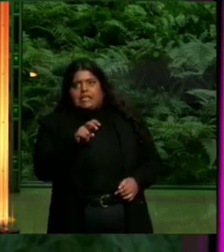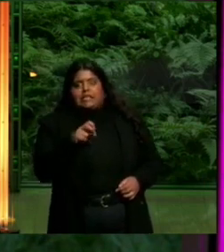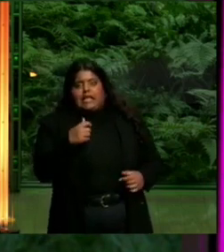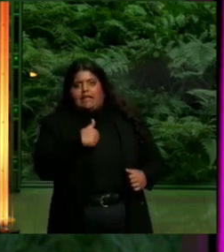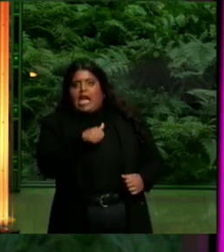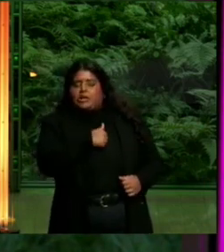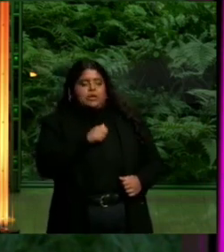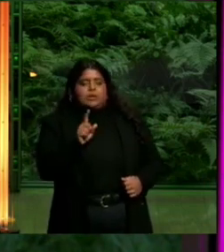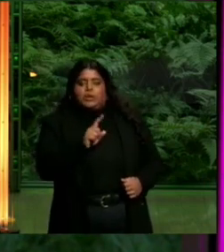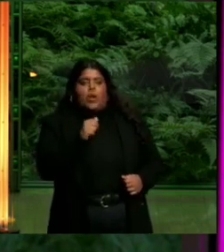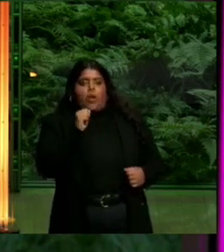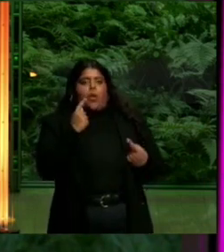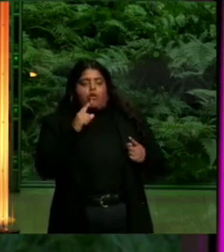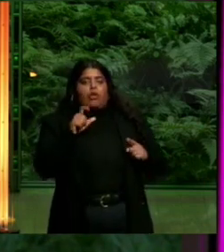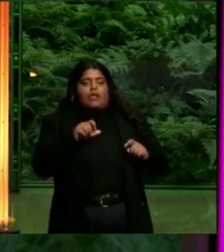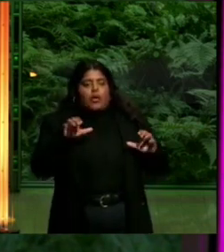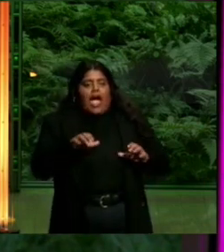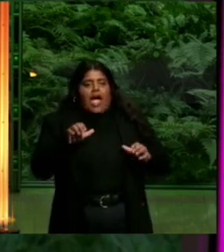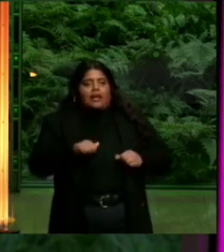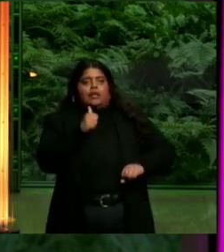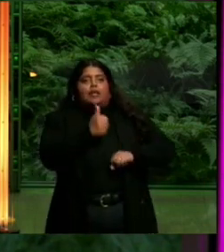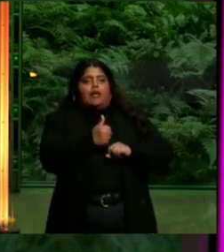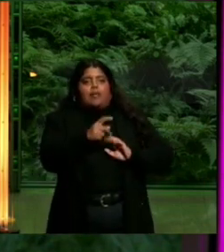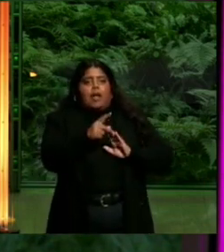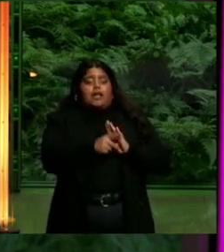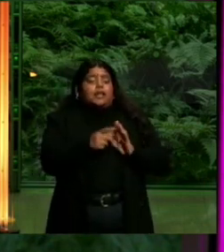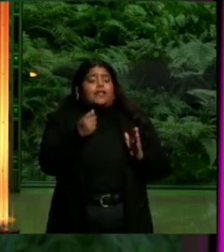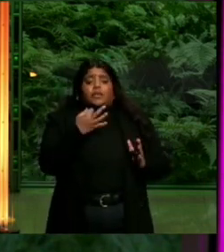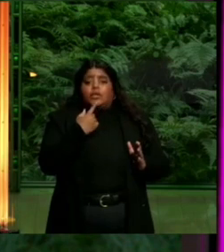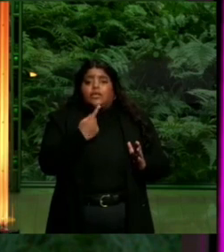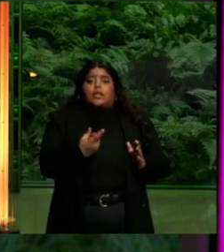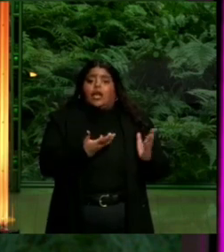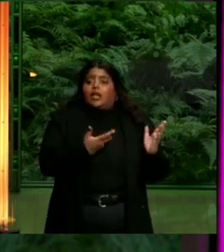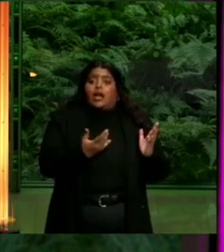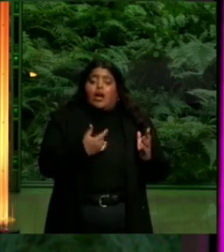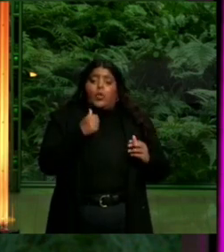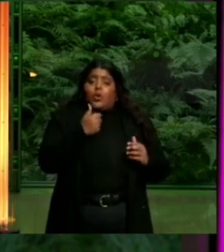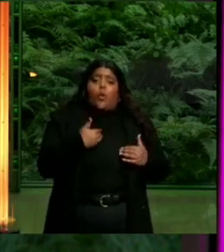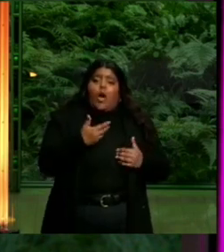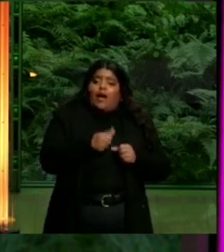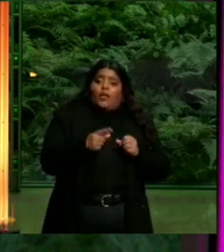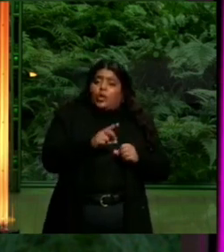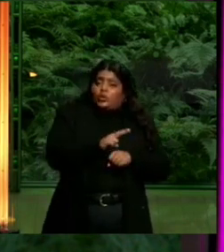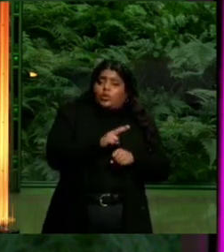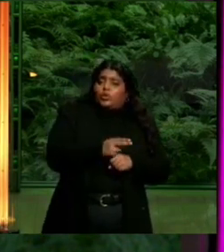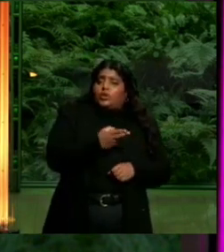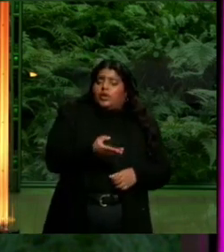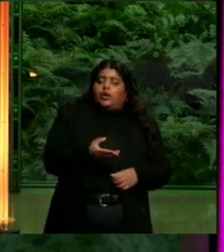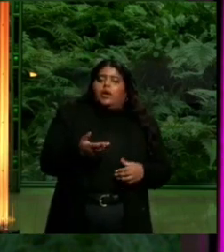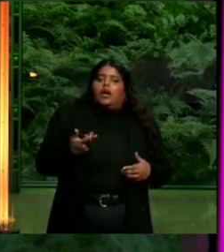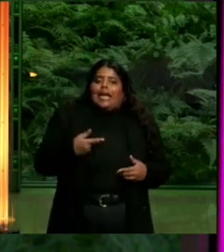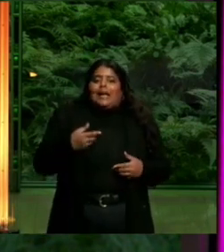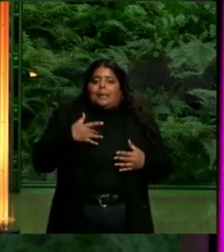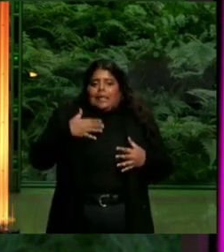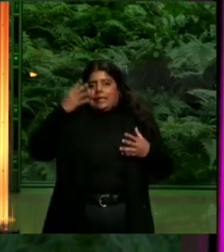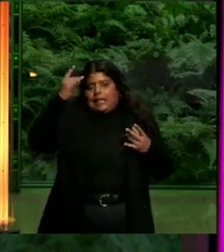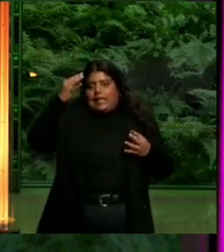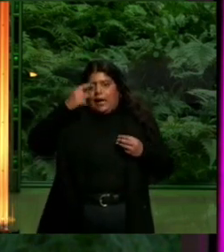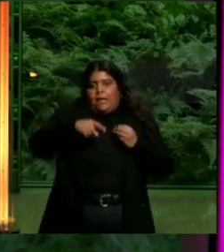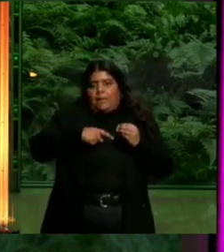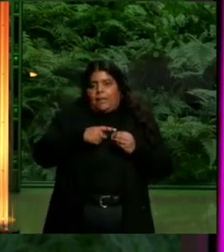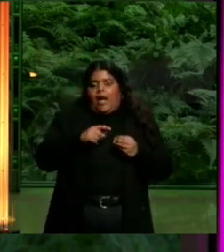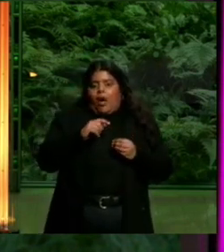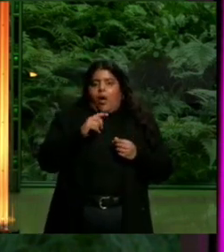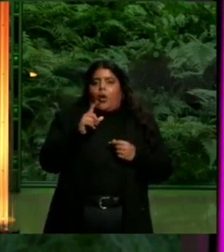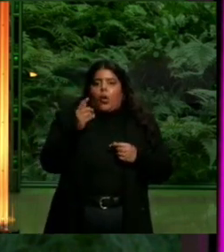have to have an active policy, and even if the policy is, hey, we don't want everybody to use it, like at least give it some thought and know where